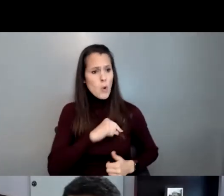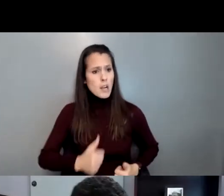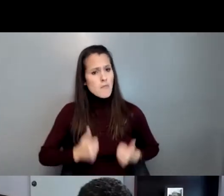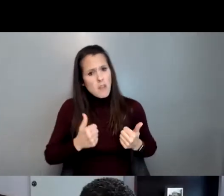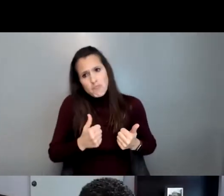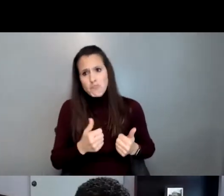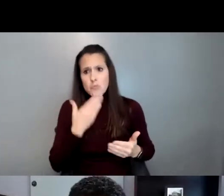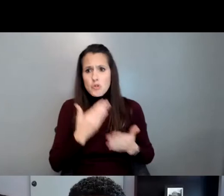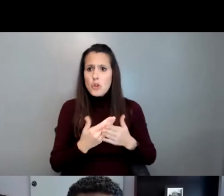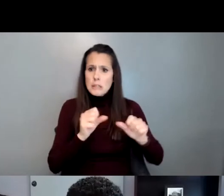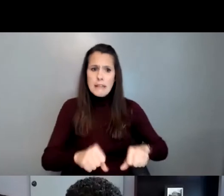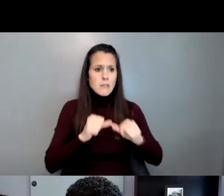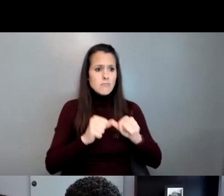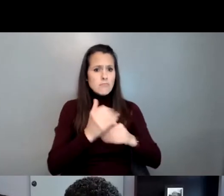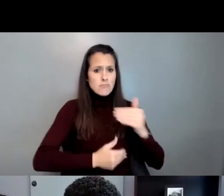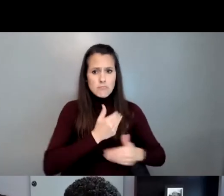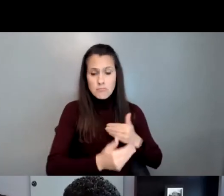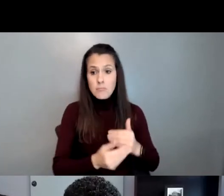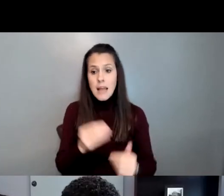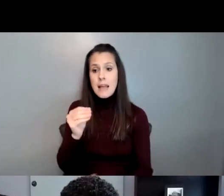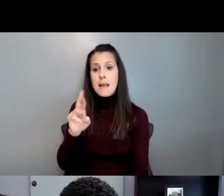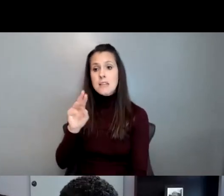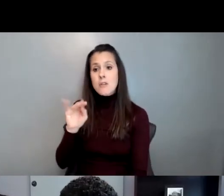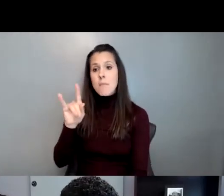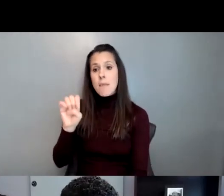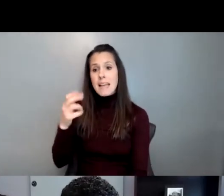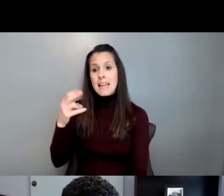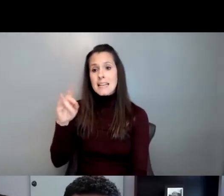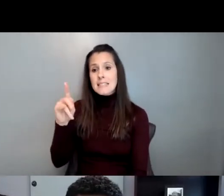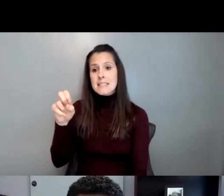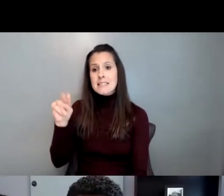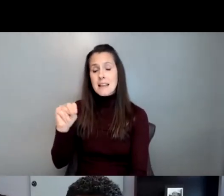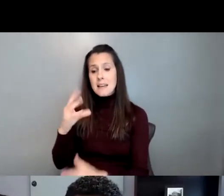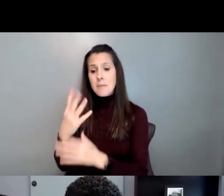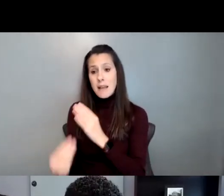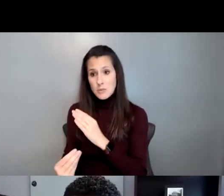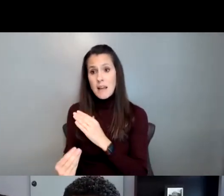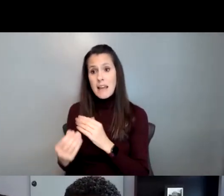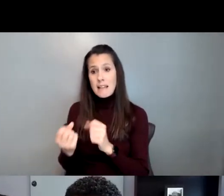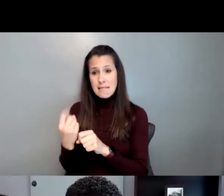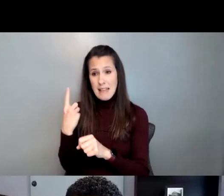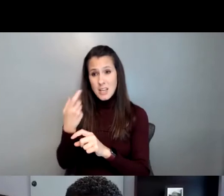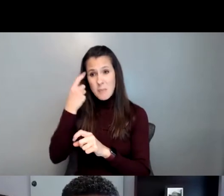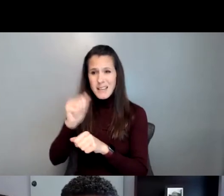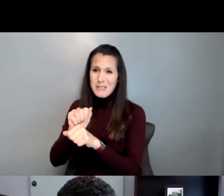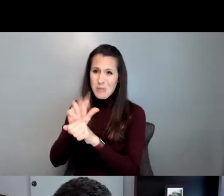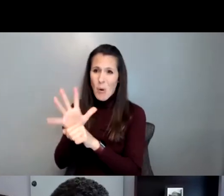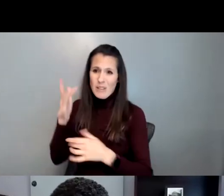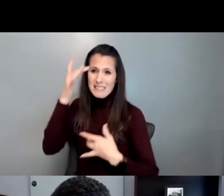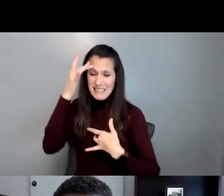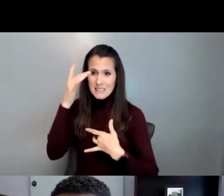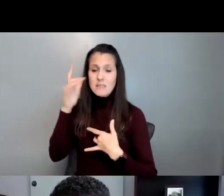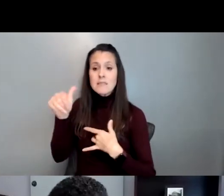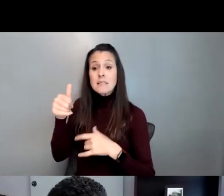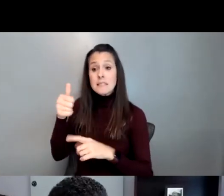living. And Mr. Michael Hickson passed away earlier last year from complications of COVID. This was a disabled